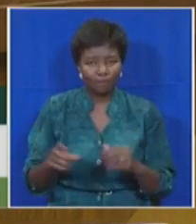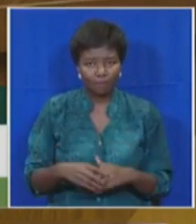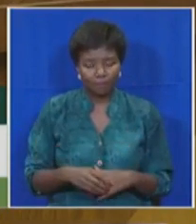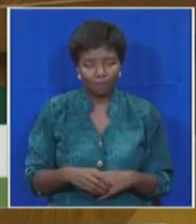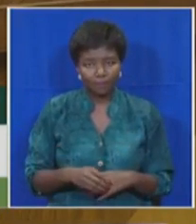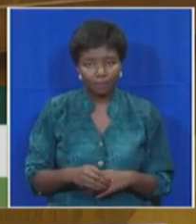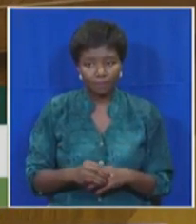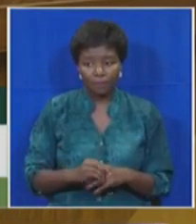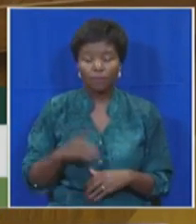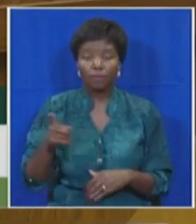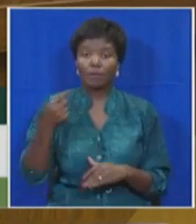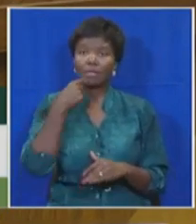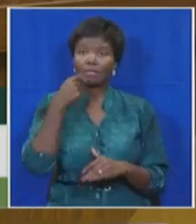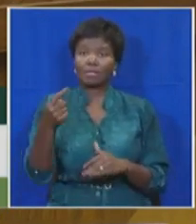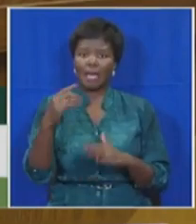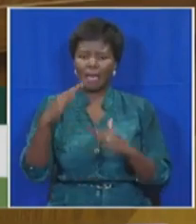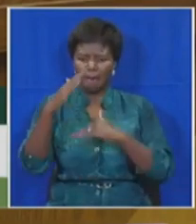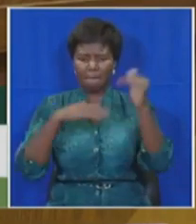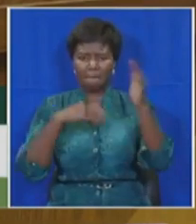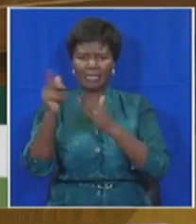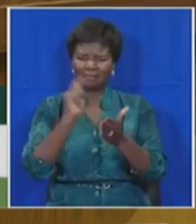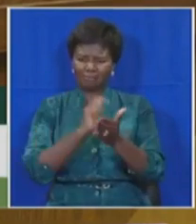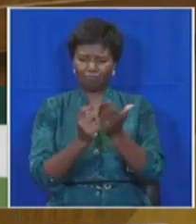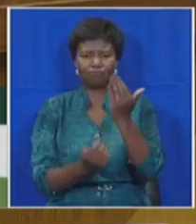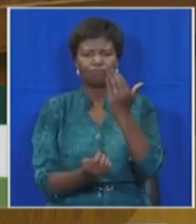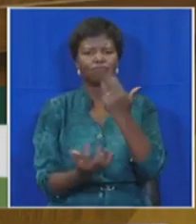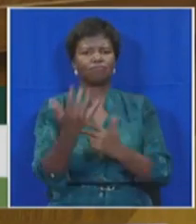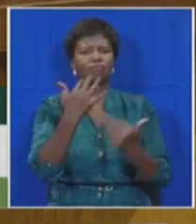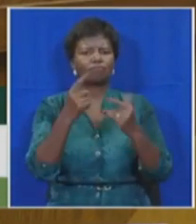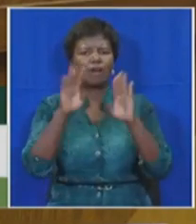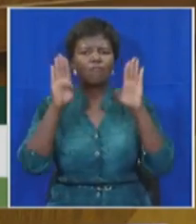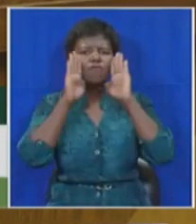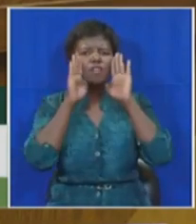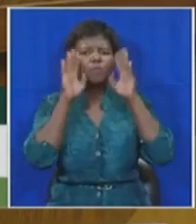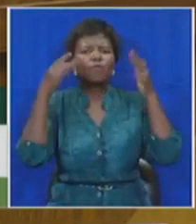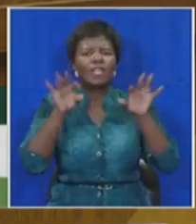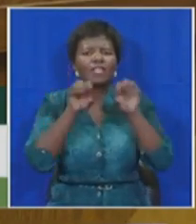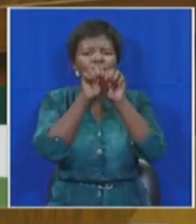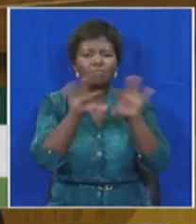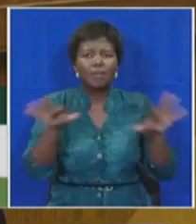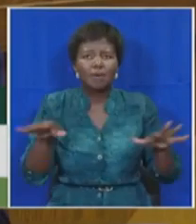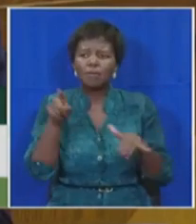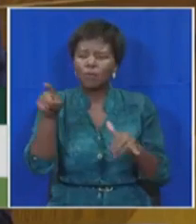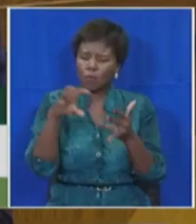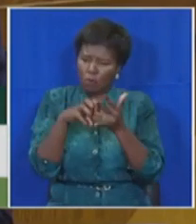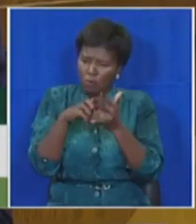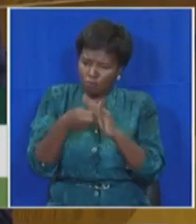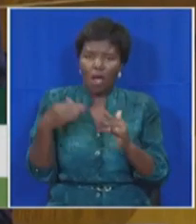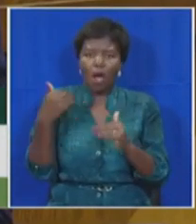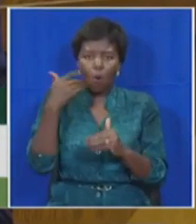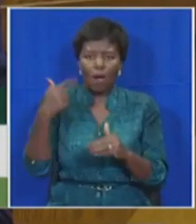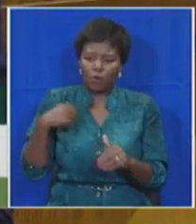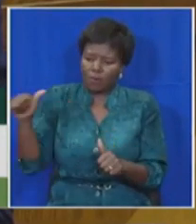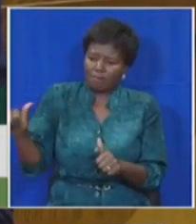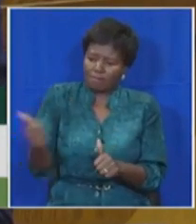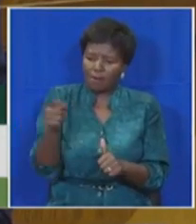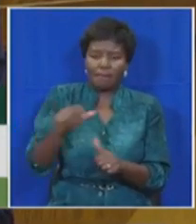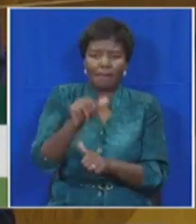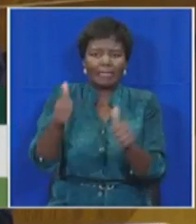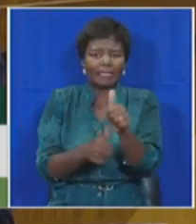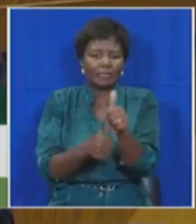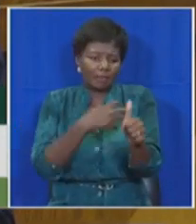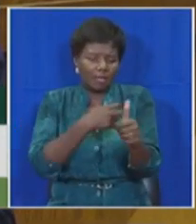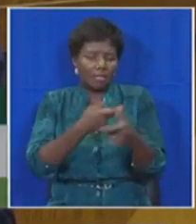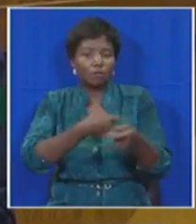Inciting people to burn down buildings on Facebook, burn other people. You're so desperate to be made the Deputy Minister of Trade and Industry.